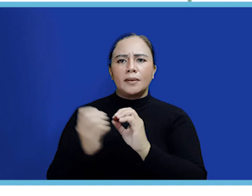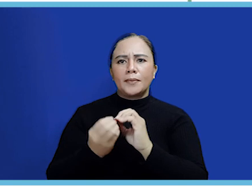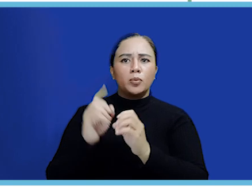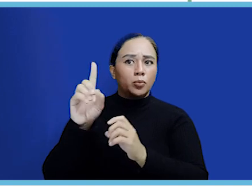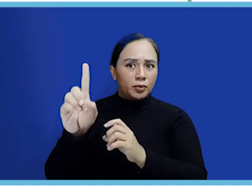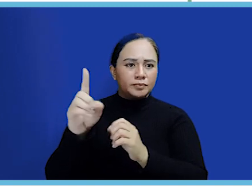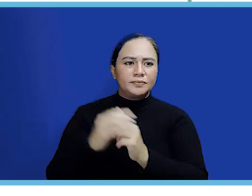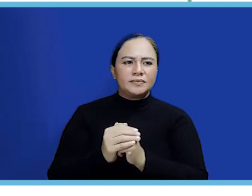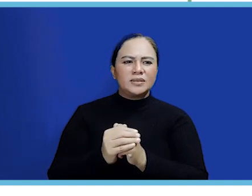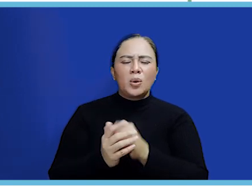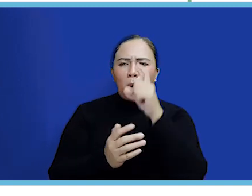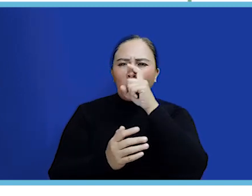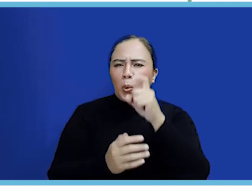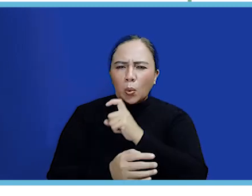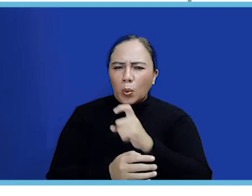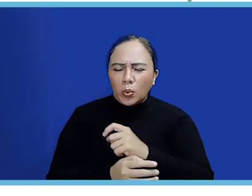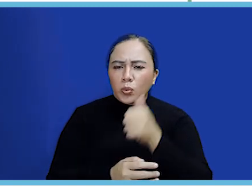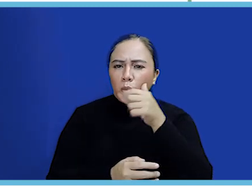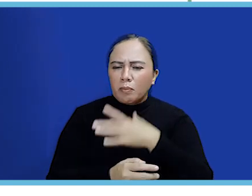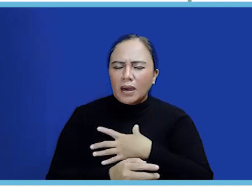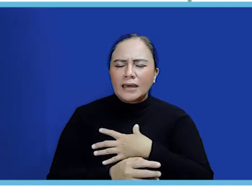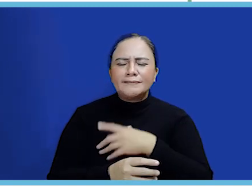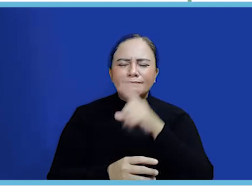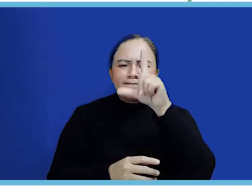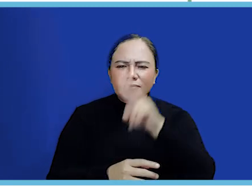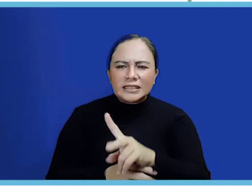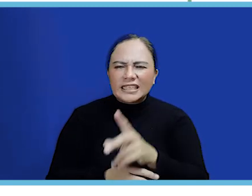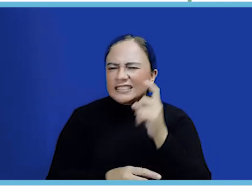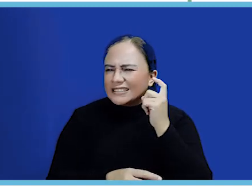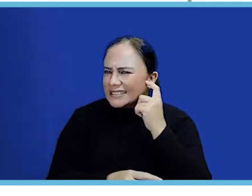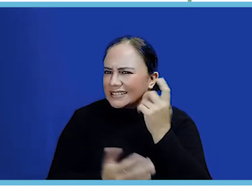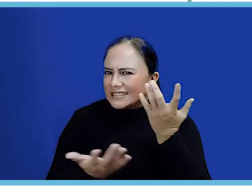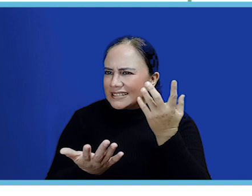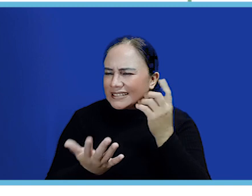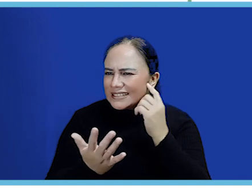Situation number 1. An older woman with low vision and hard of hearing.